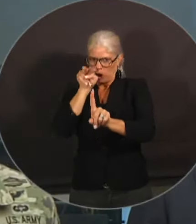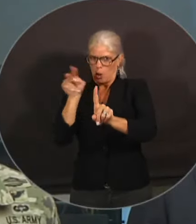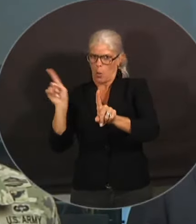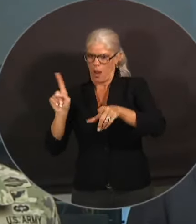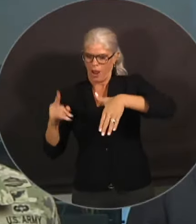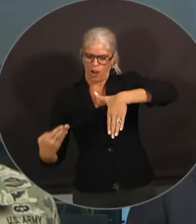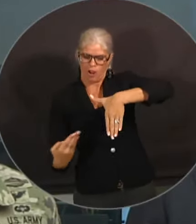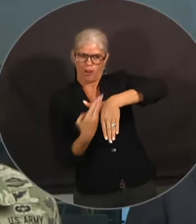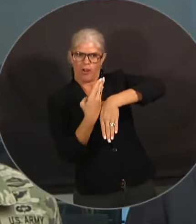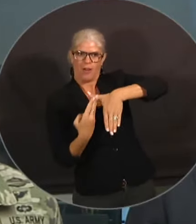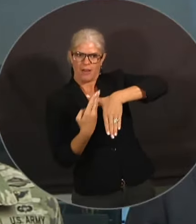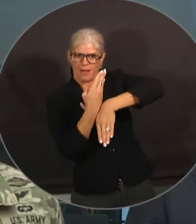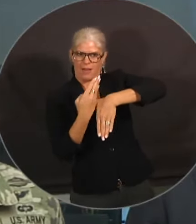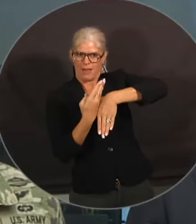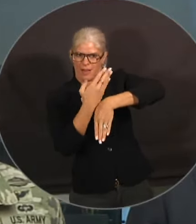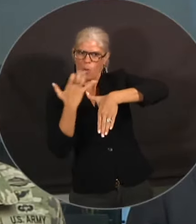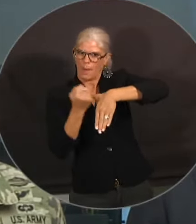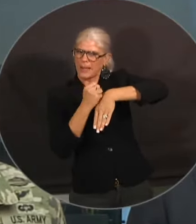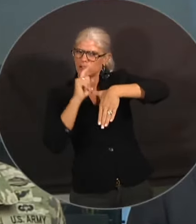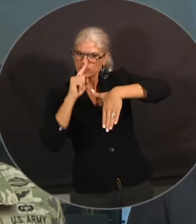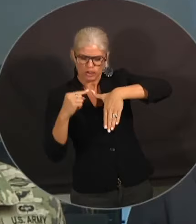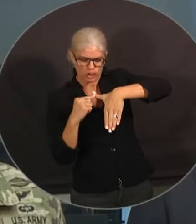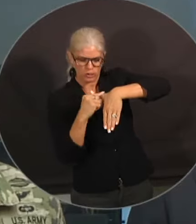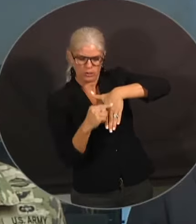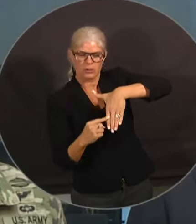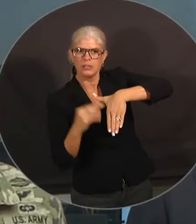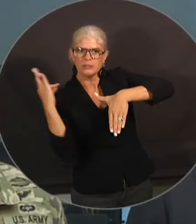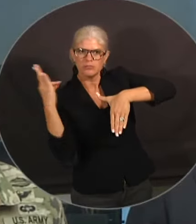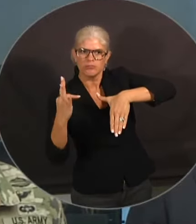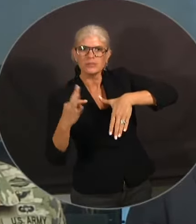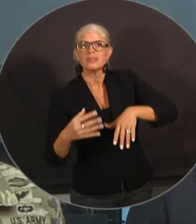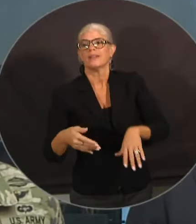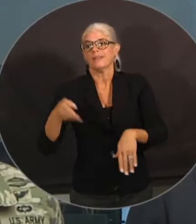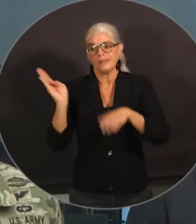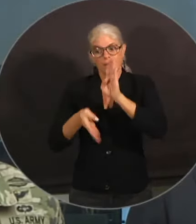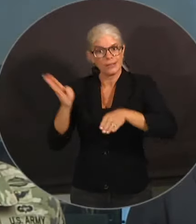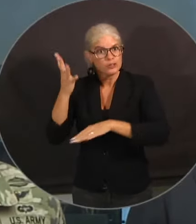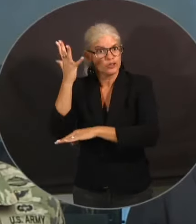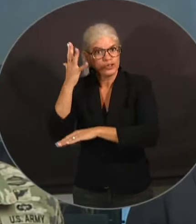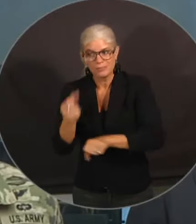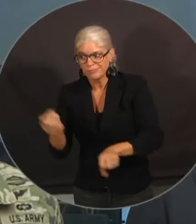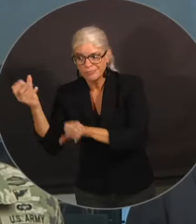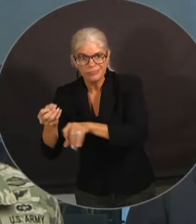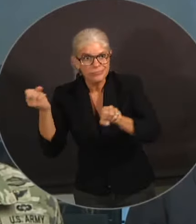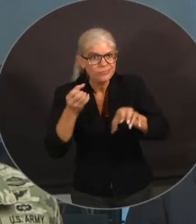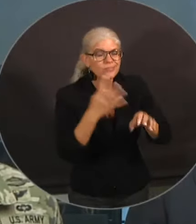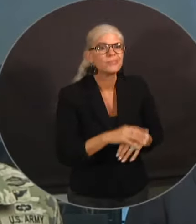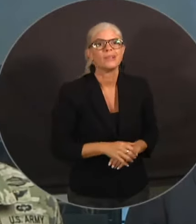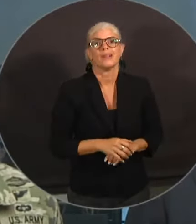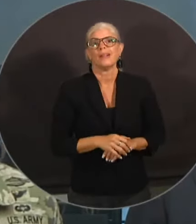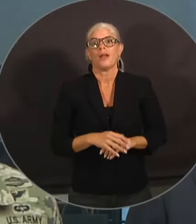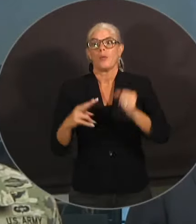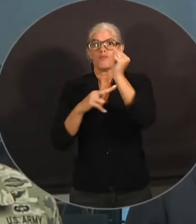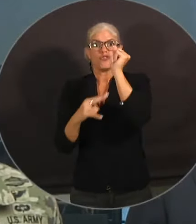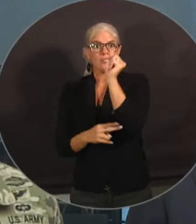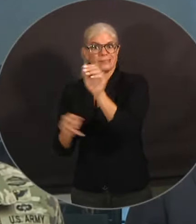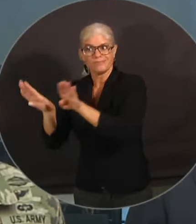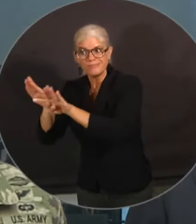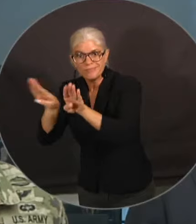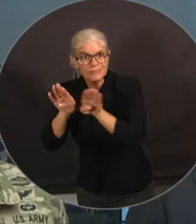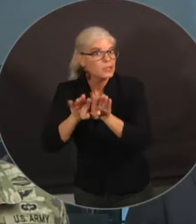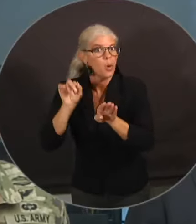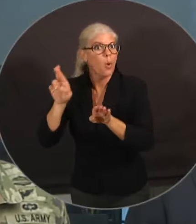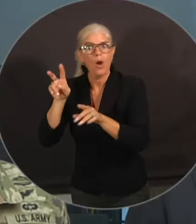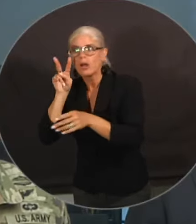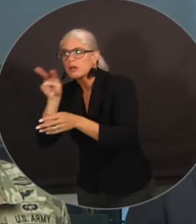and preparing our operation for cut and toss, for damage assessment, and for bridge inspection. We're going to be very focused